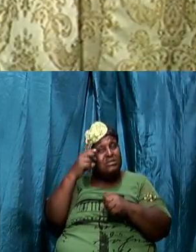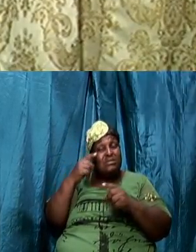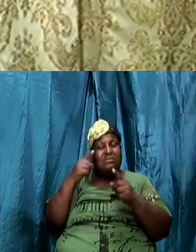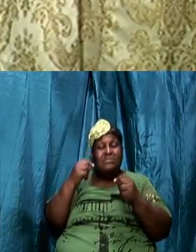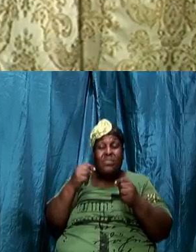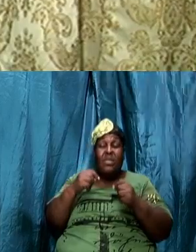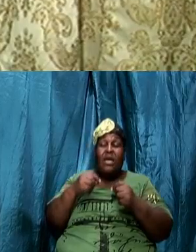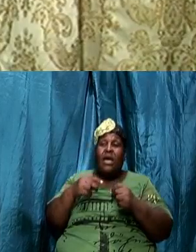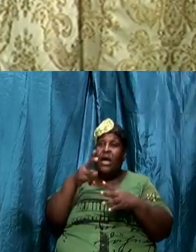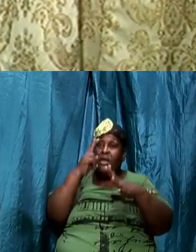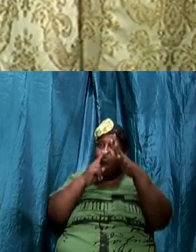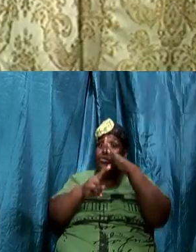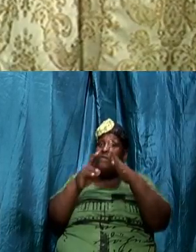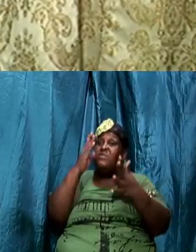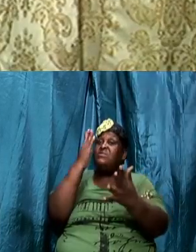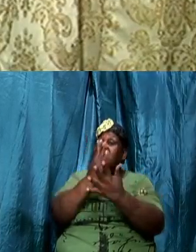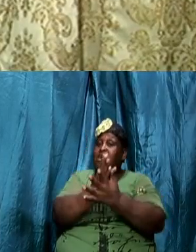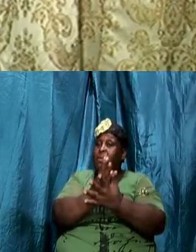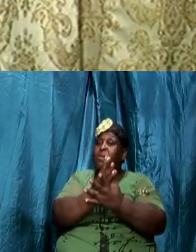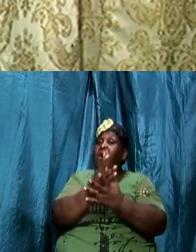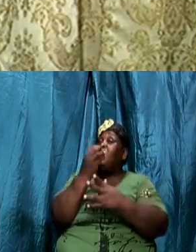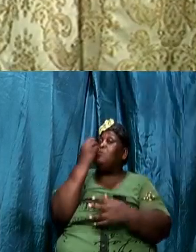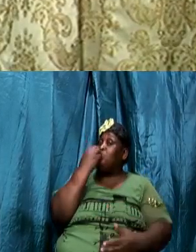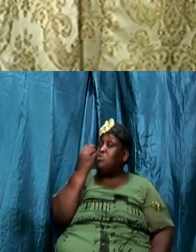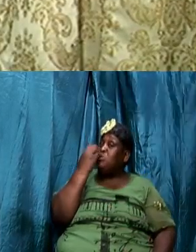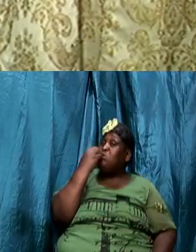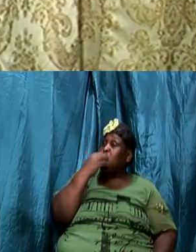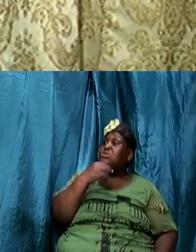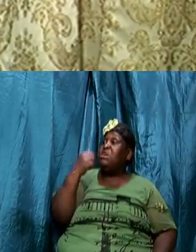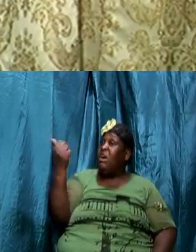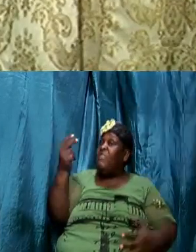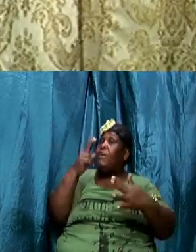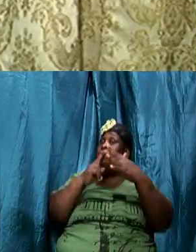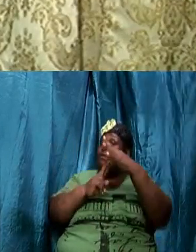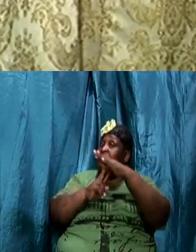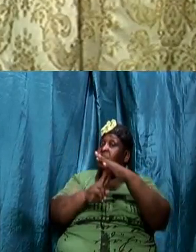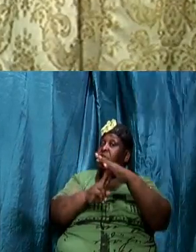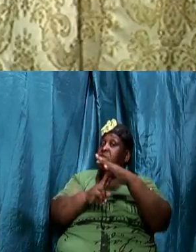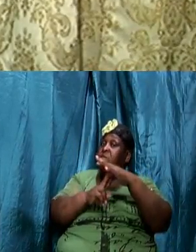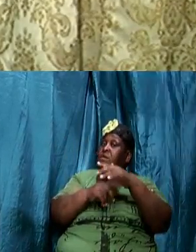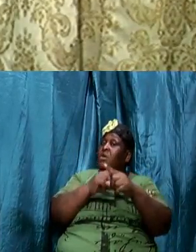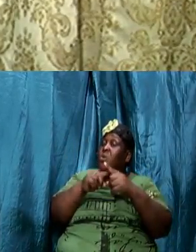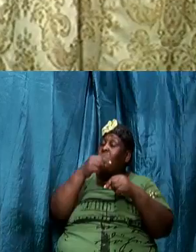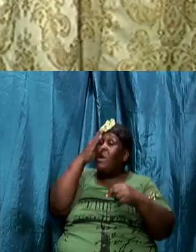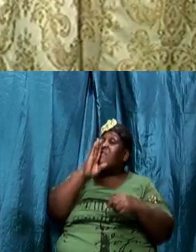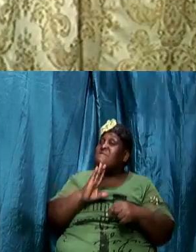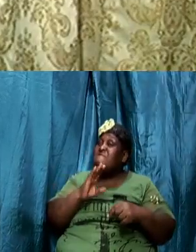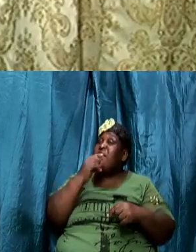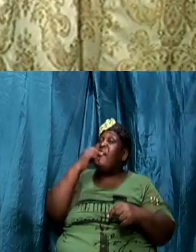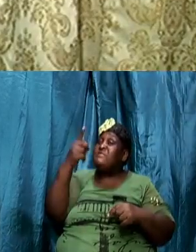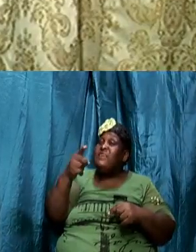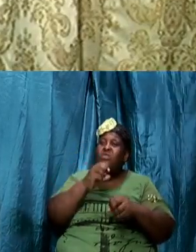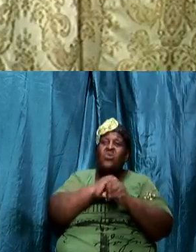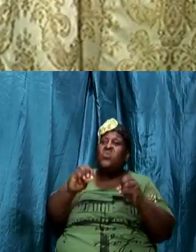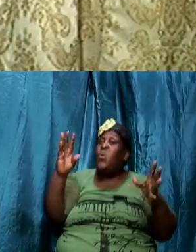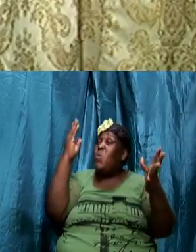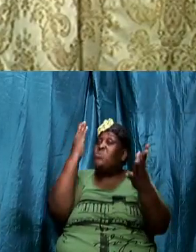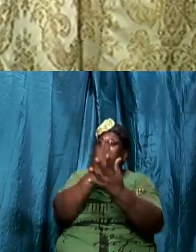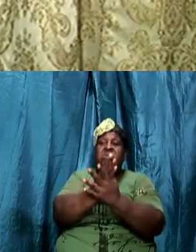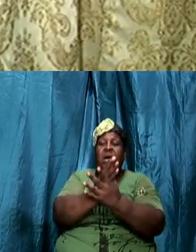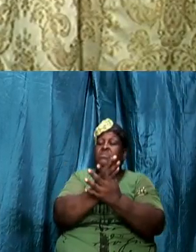He stopped and go eat with the other prophet. After God said, no, stop and turn to your right or to your